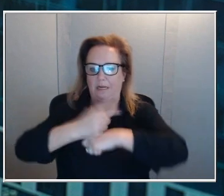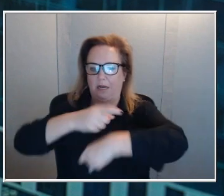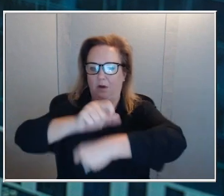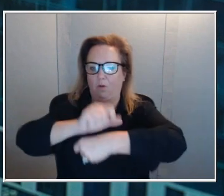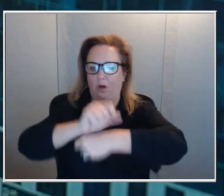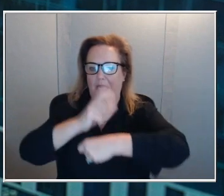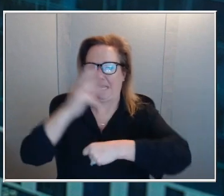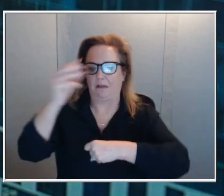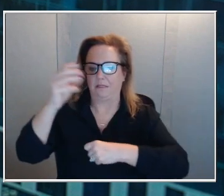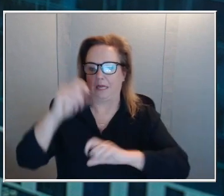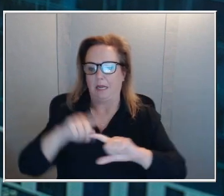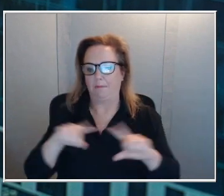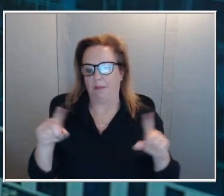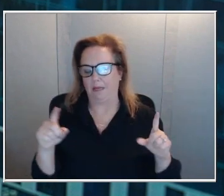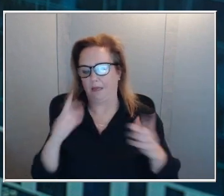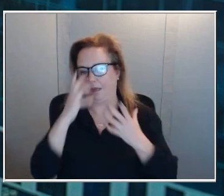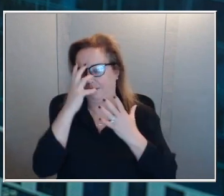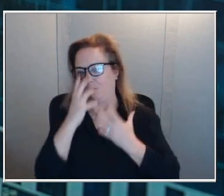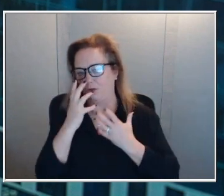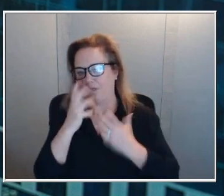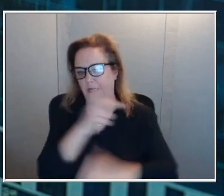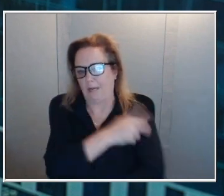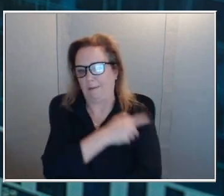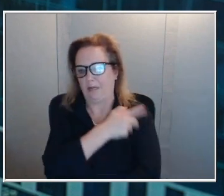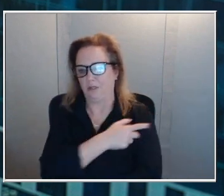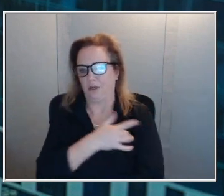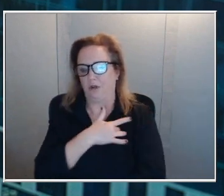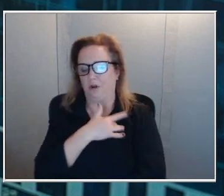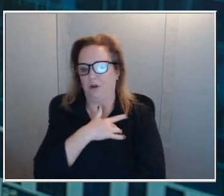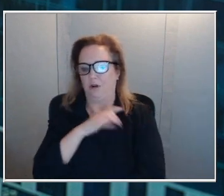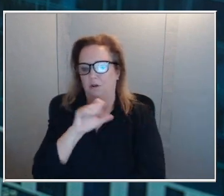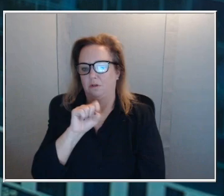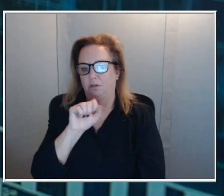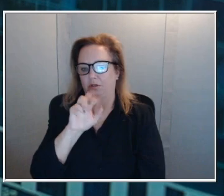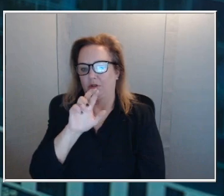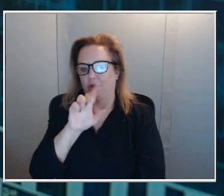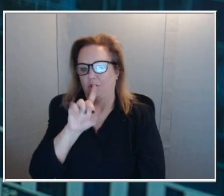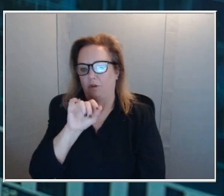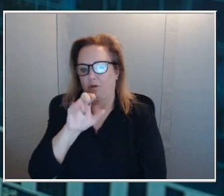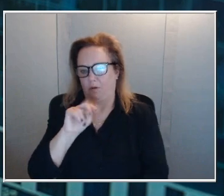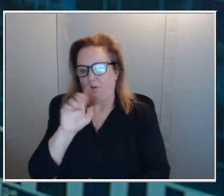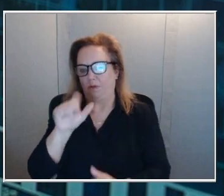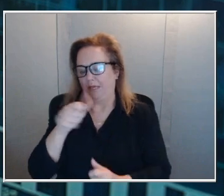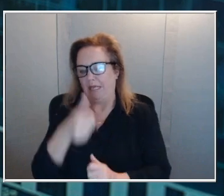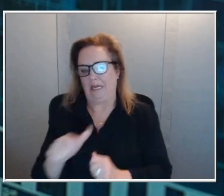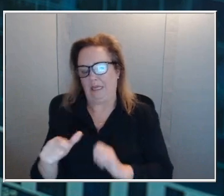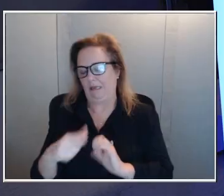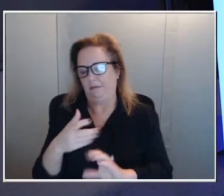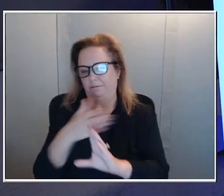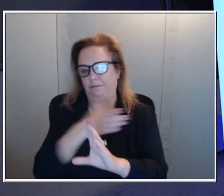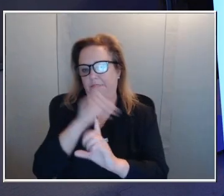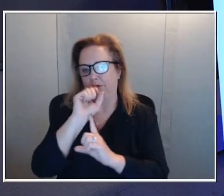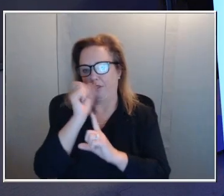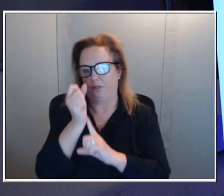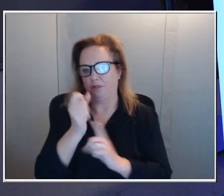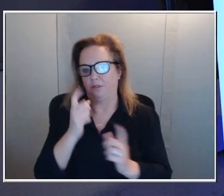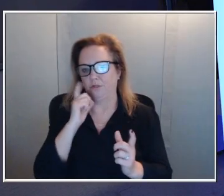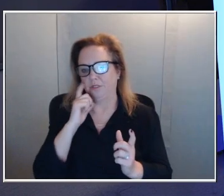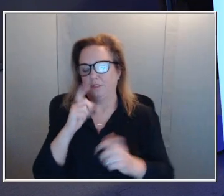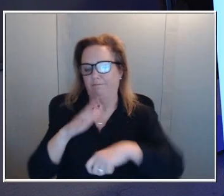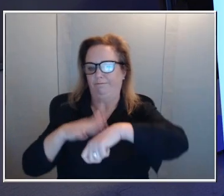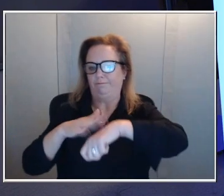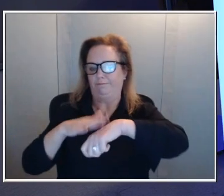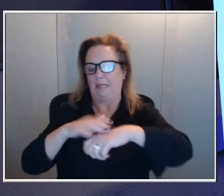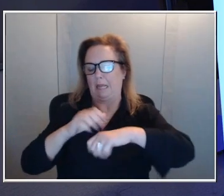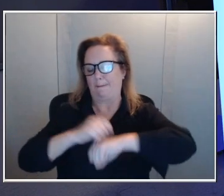but unfortunately in patients with cardiac sarcoid, we see this even without any instigating effect. So somewhat of a ticking time bomb. A little bit.